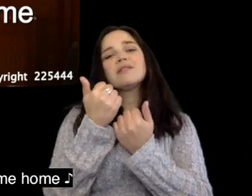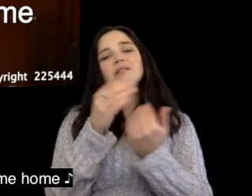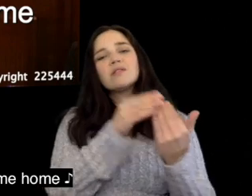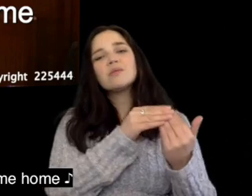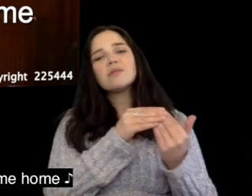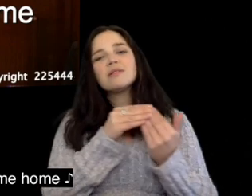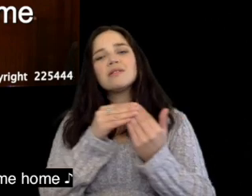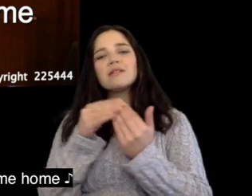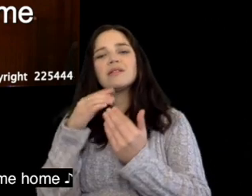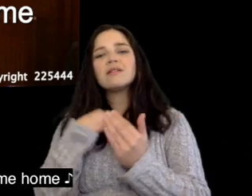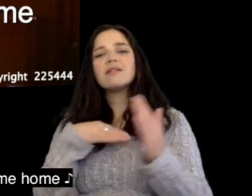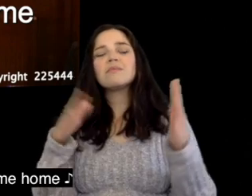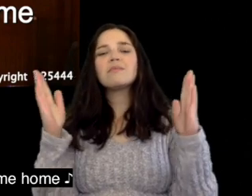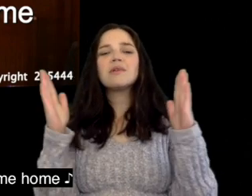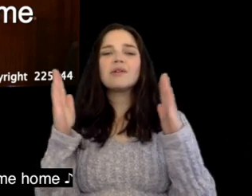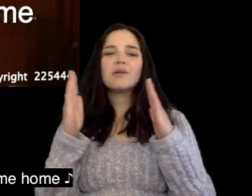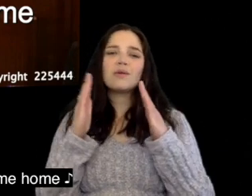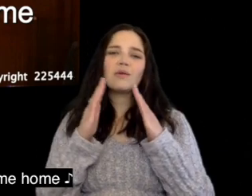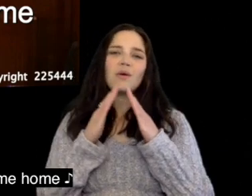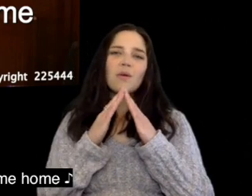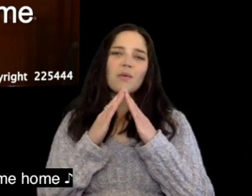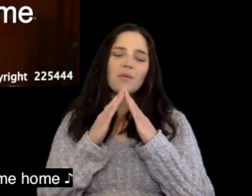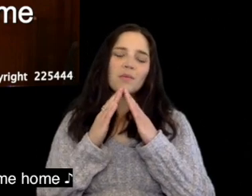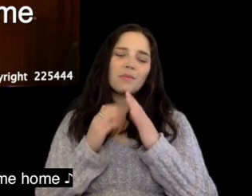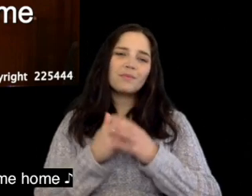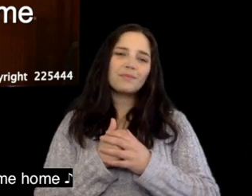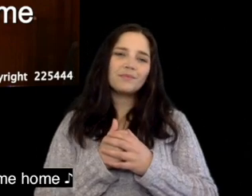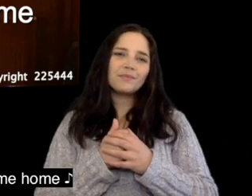Your goodness will lead me